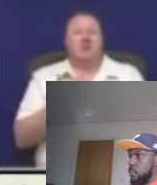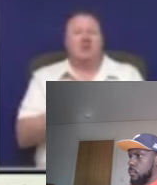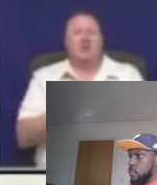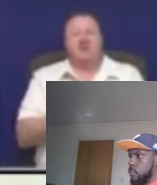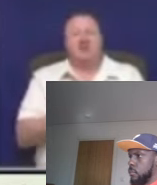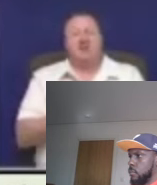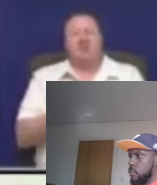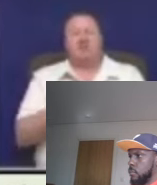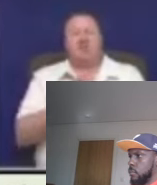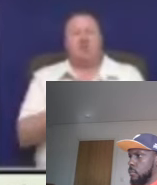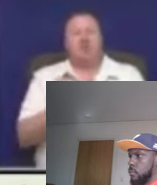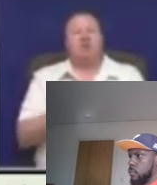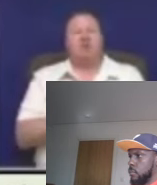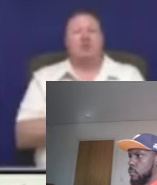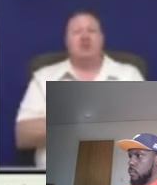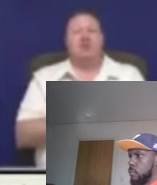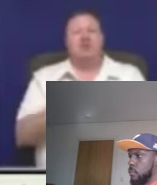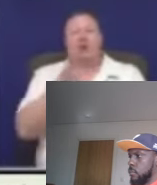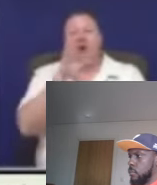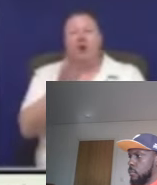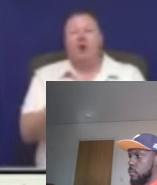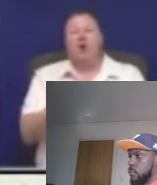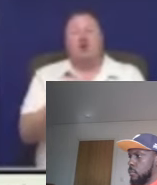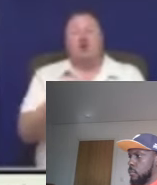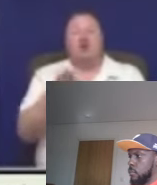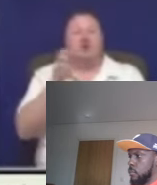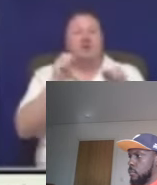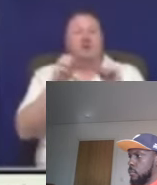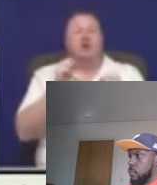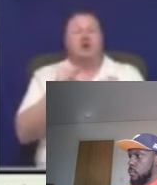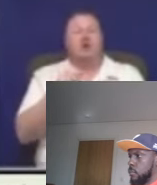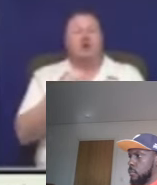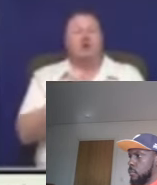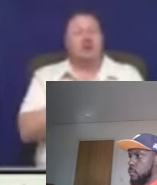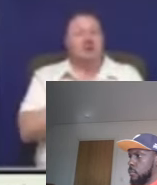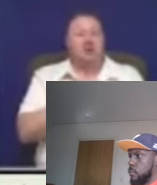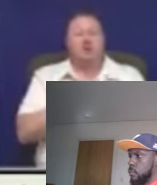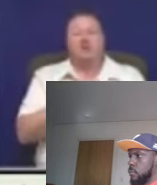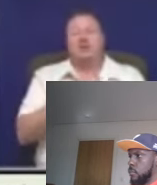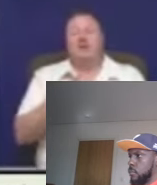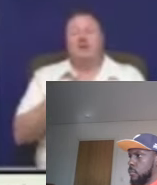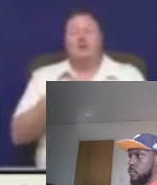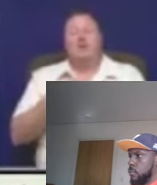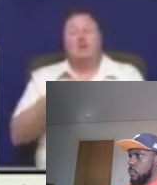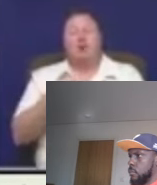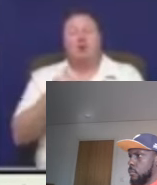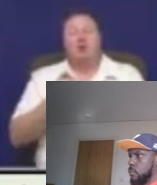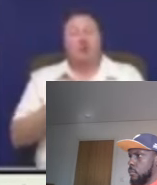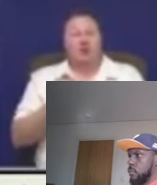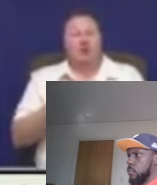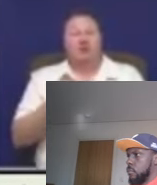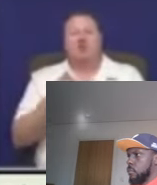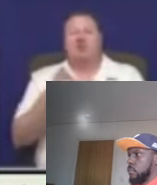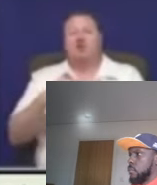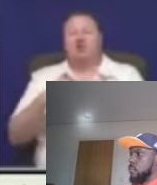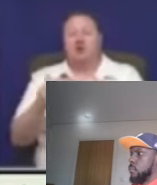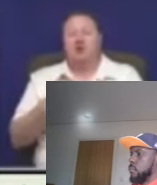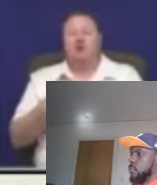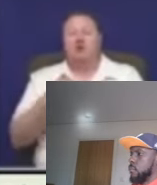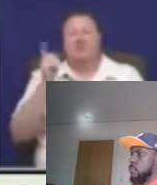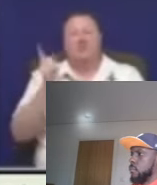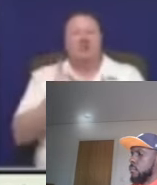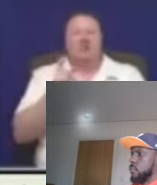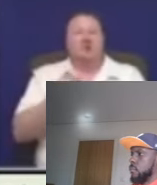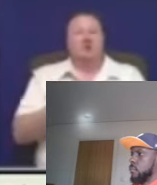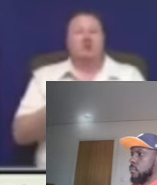response, we are making a call for experienced engineers, project managers, and construction specialists to rejoin